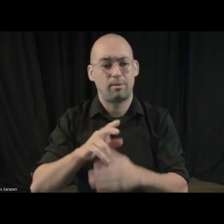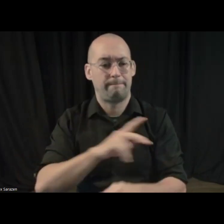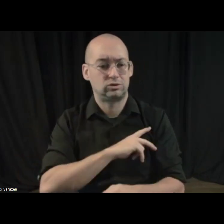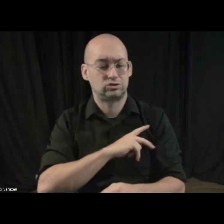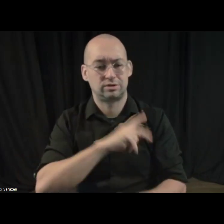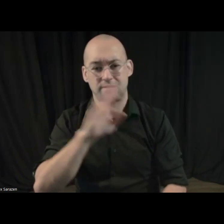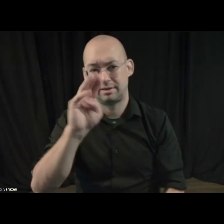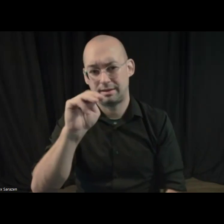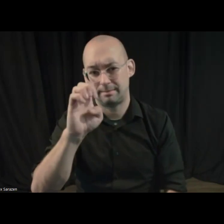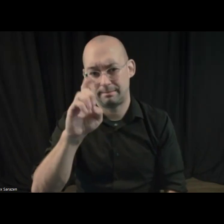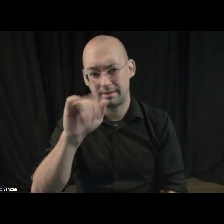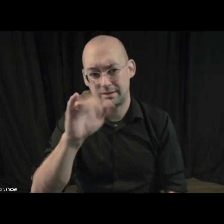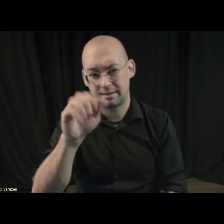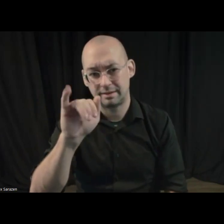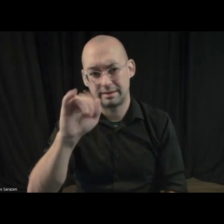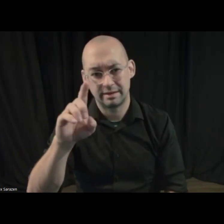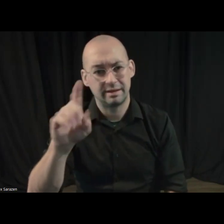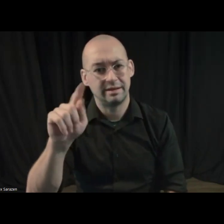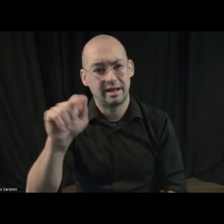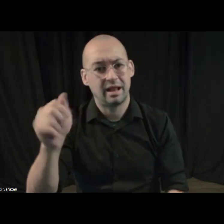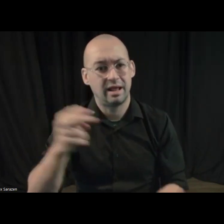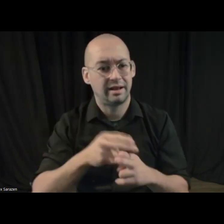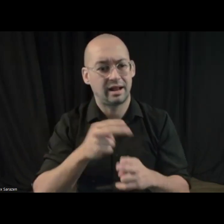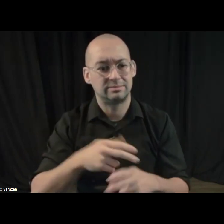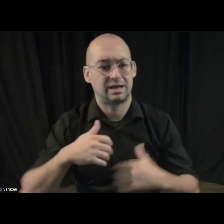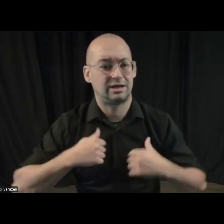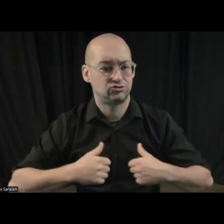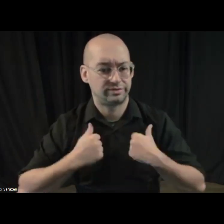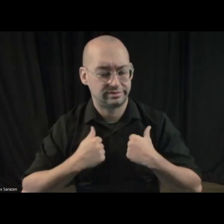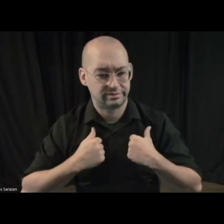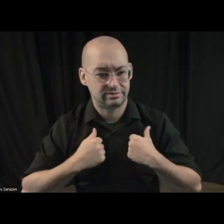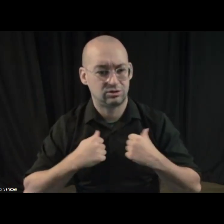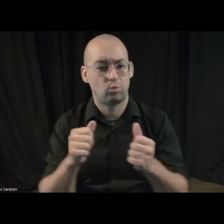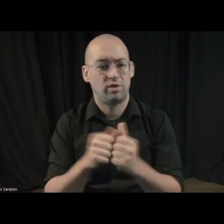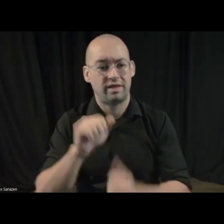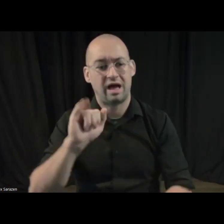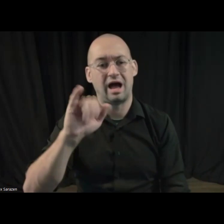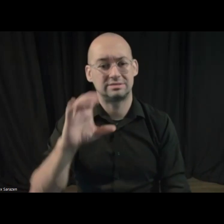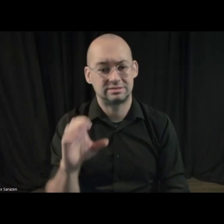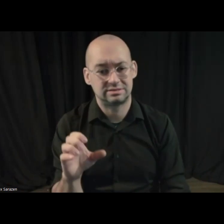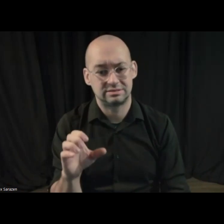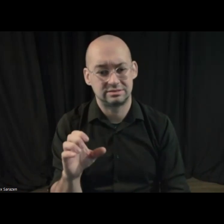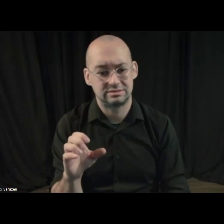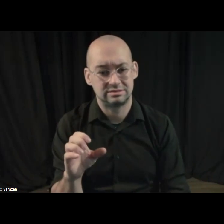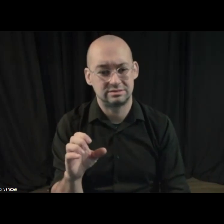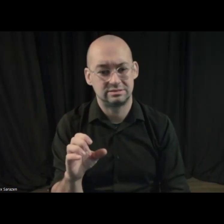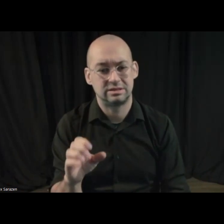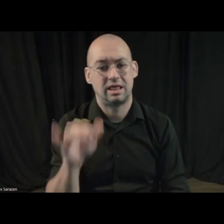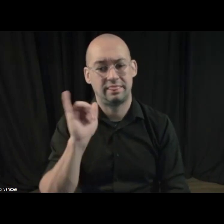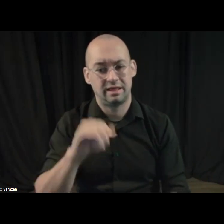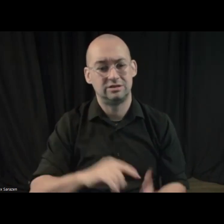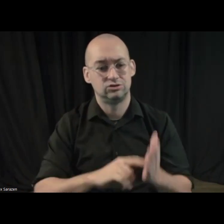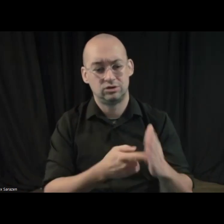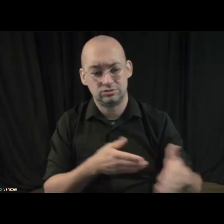data, names, addresses, etc., with ICE. That launched a